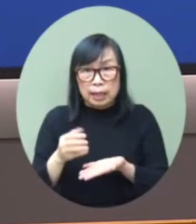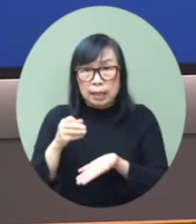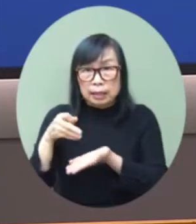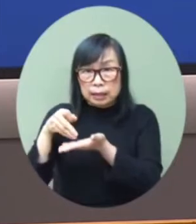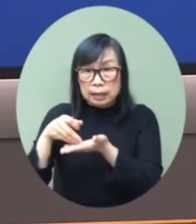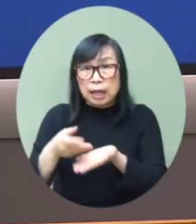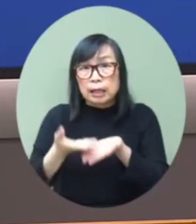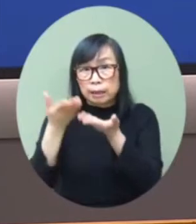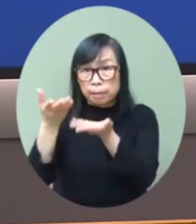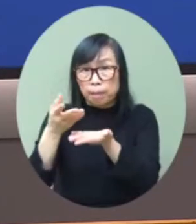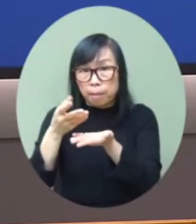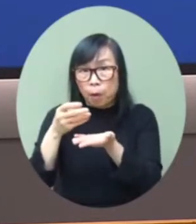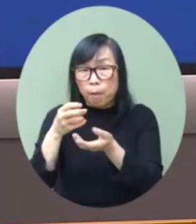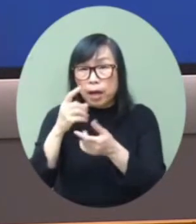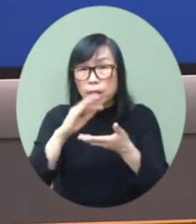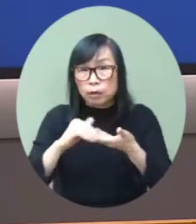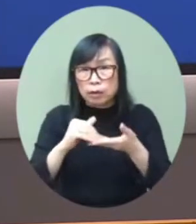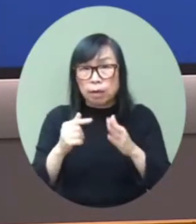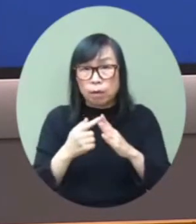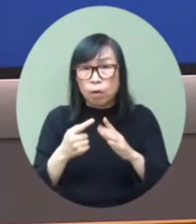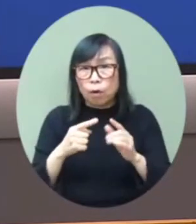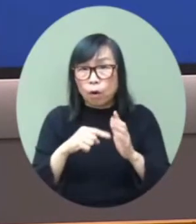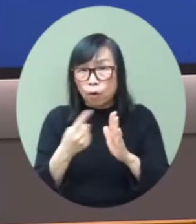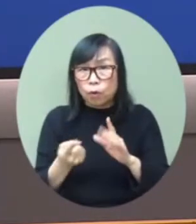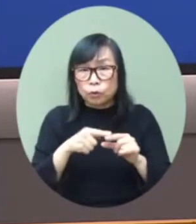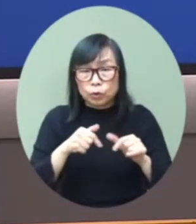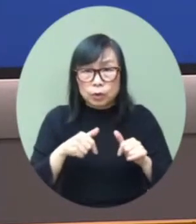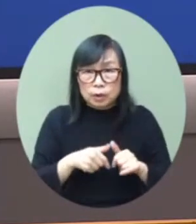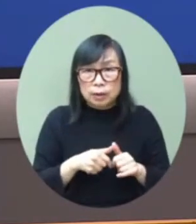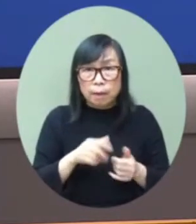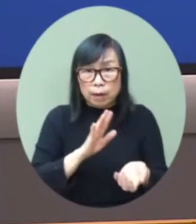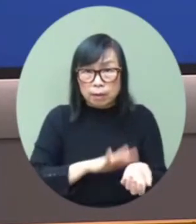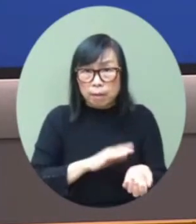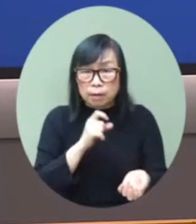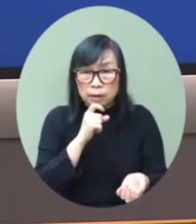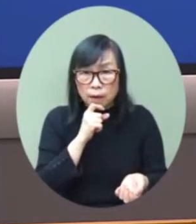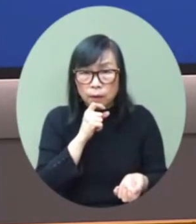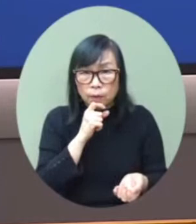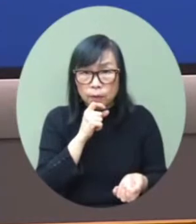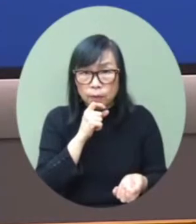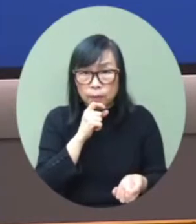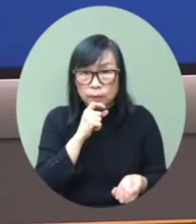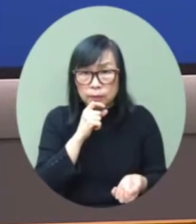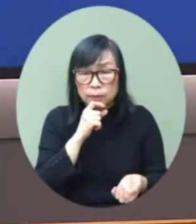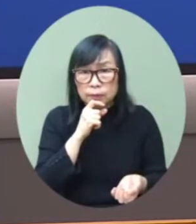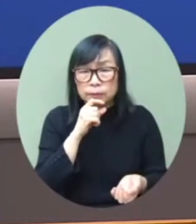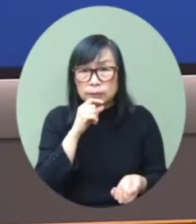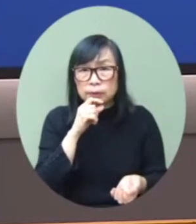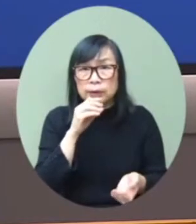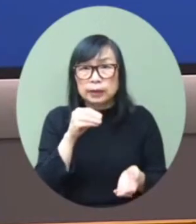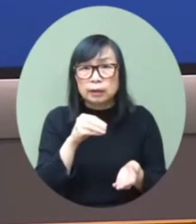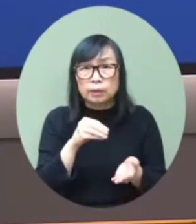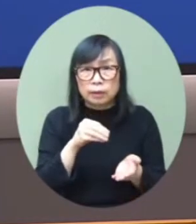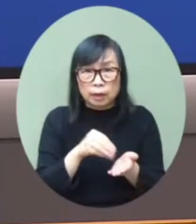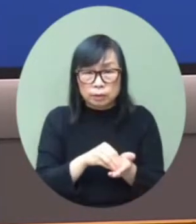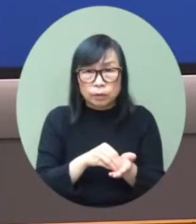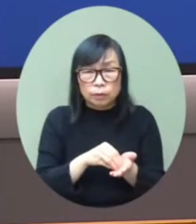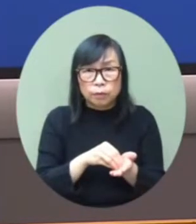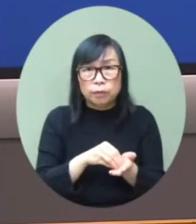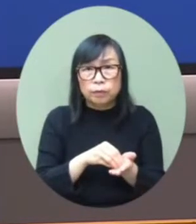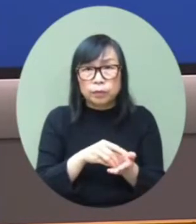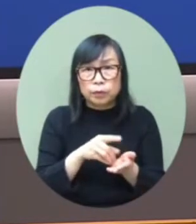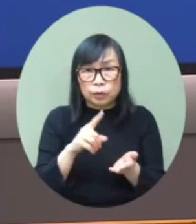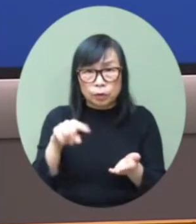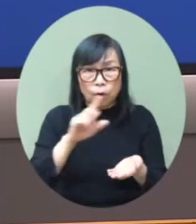have been a positive case in the past 3 months, regardless of whether the case has been reported to